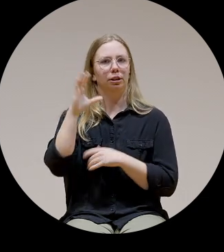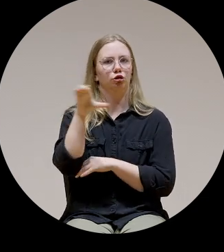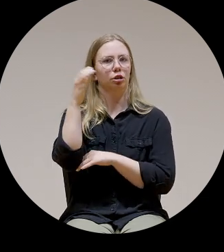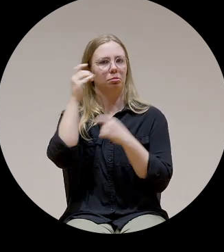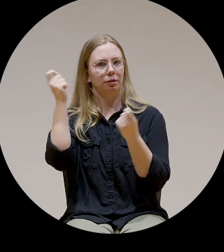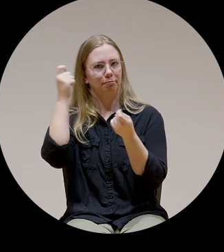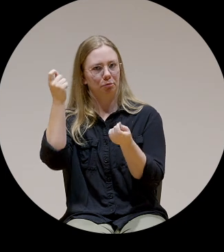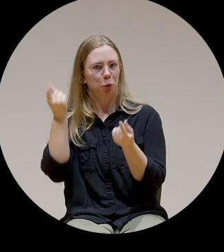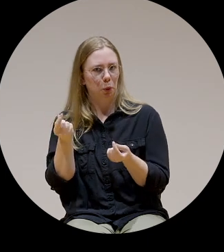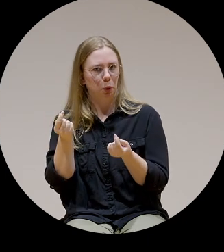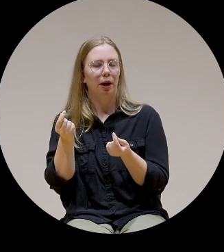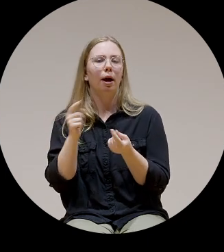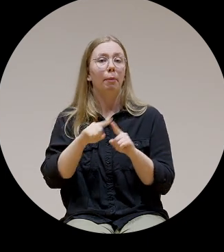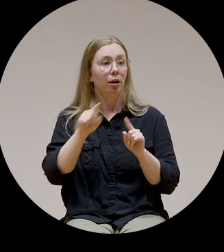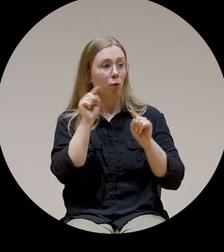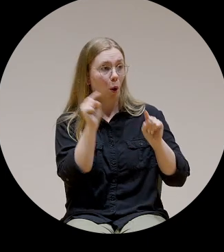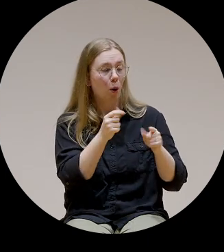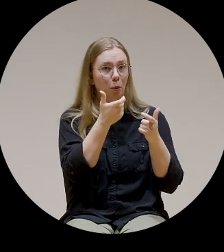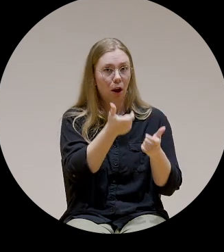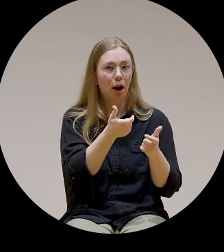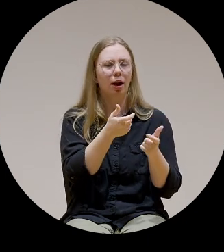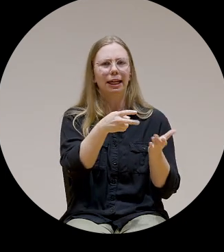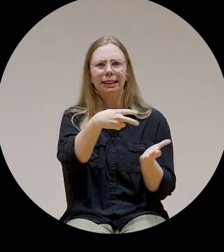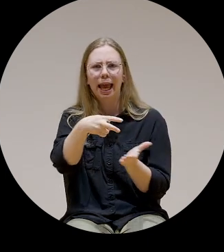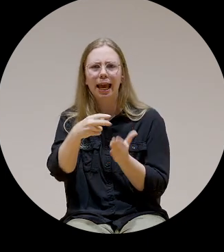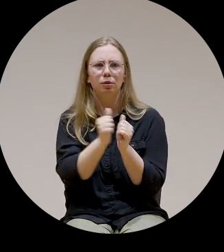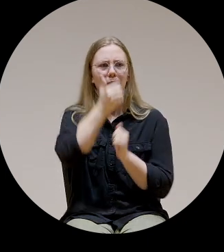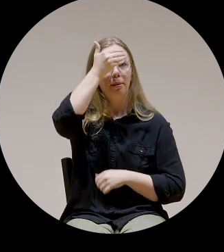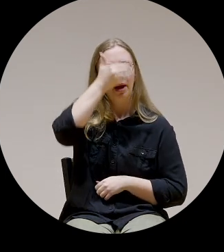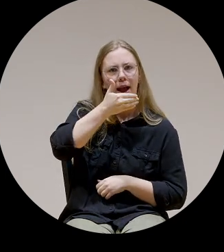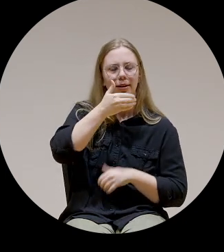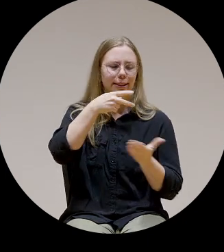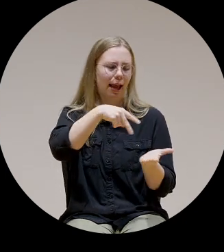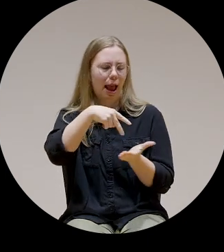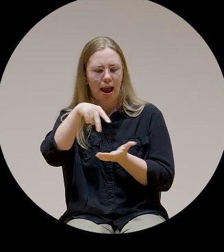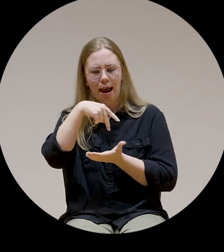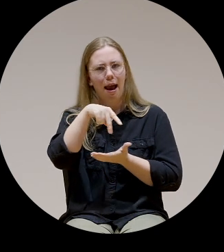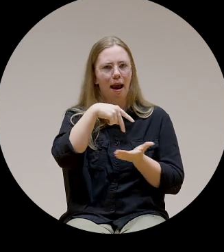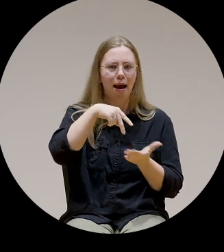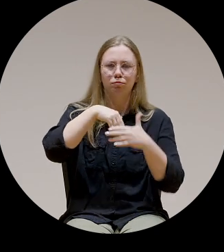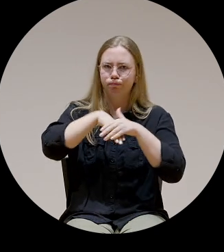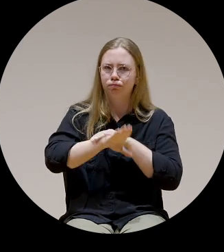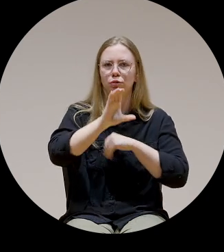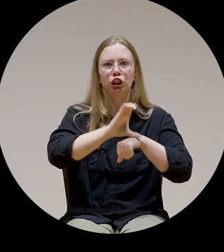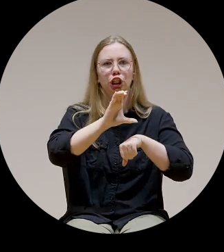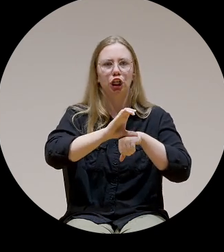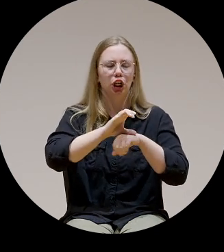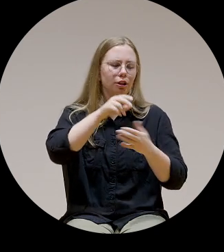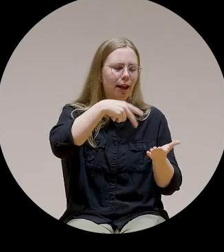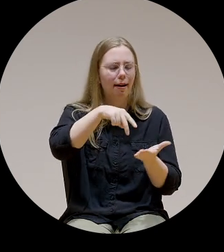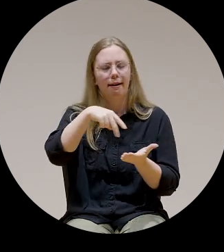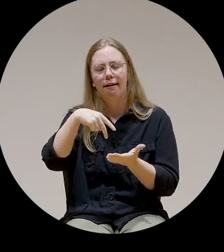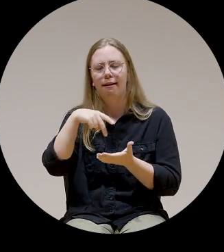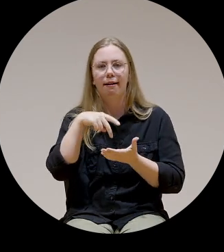to see the masked dancers dance into the church and present bread at the